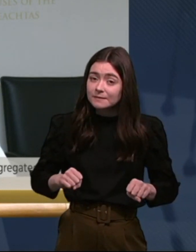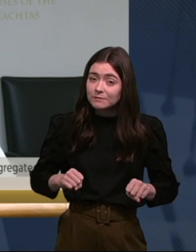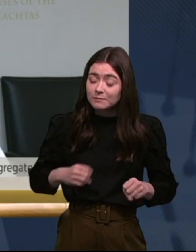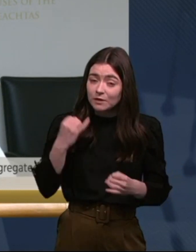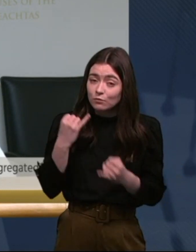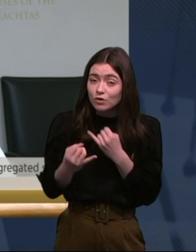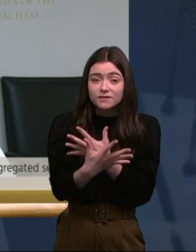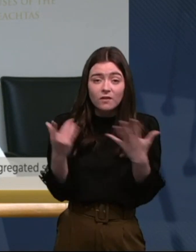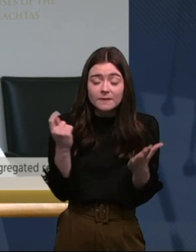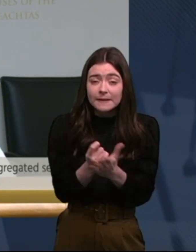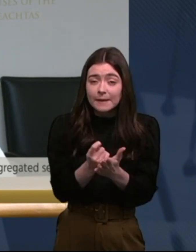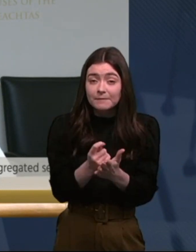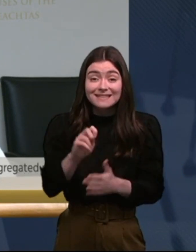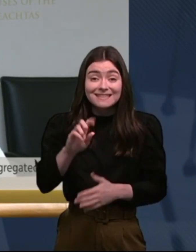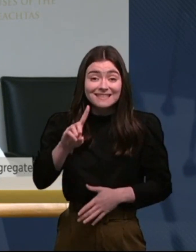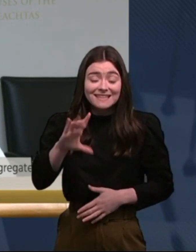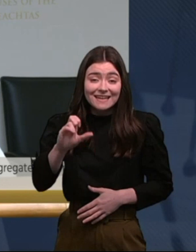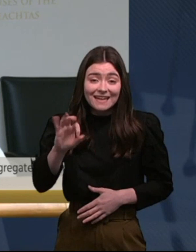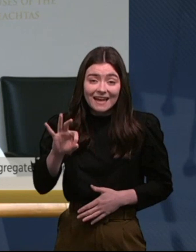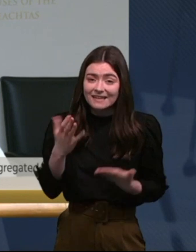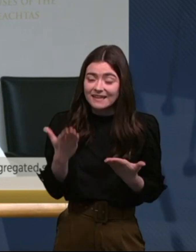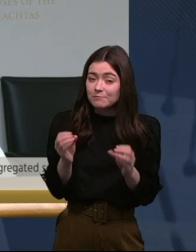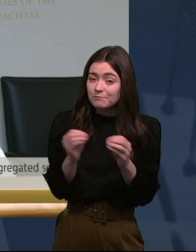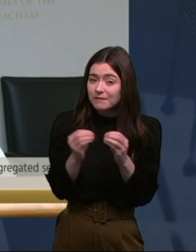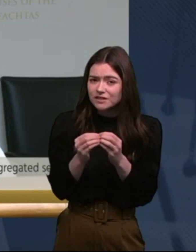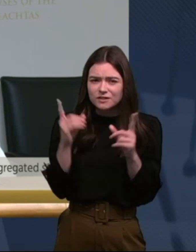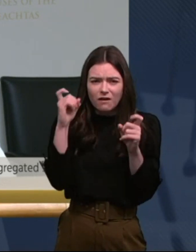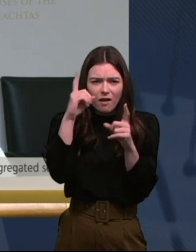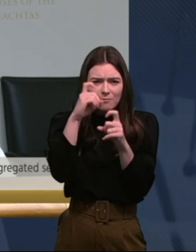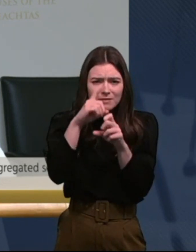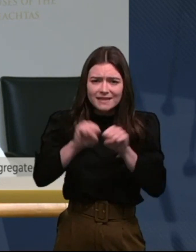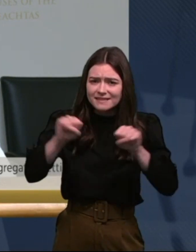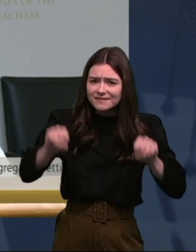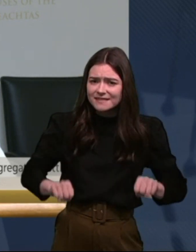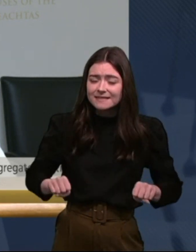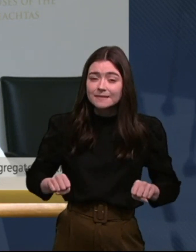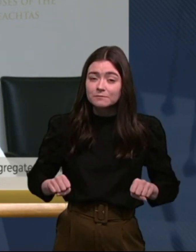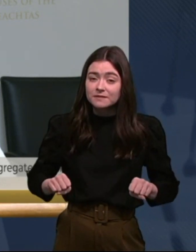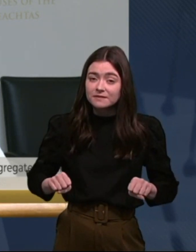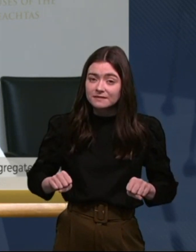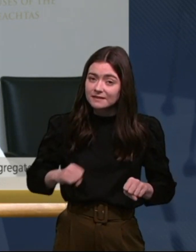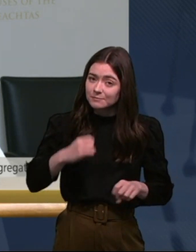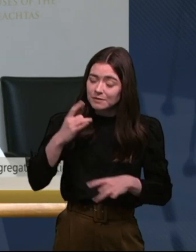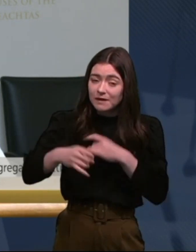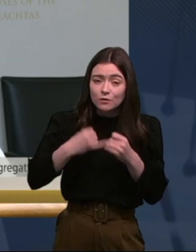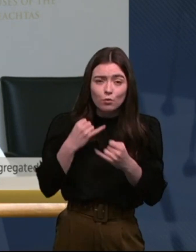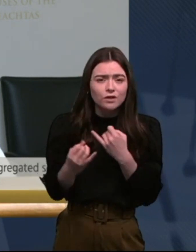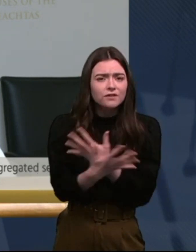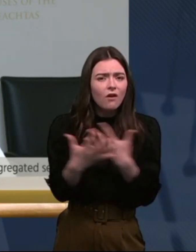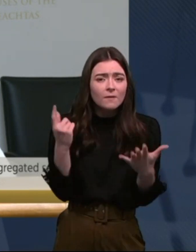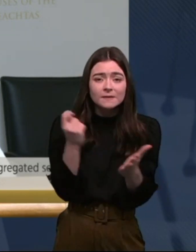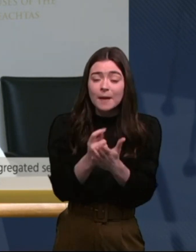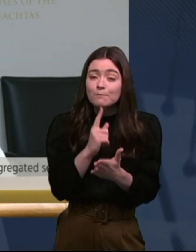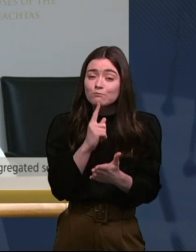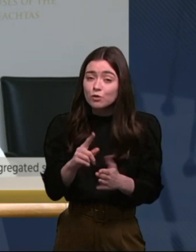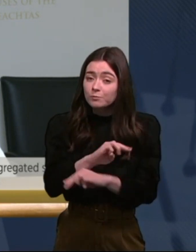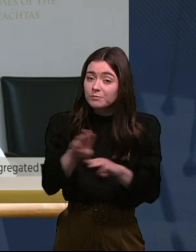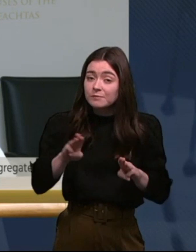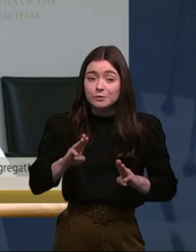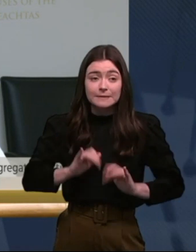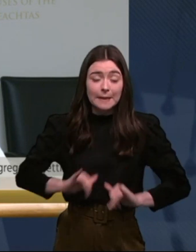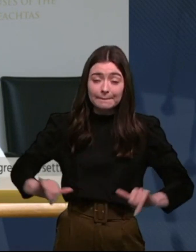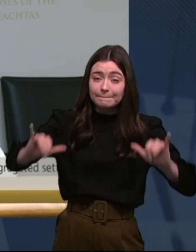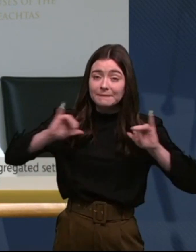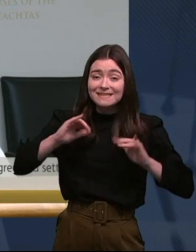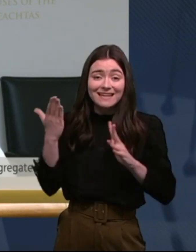mean, Deputy Kenny referenced the complexity of the systems. They're increasing all the time, and yet people's ability to access